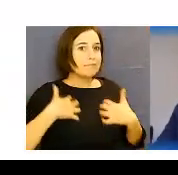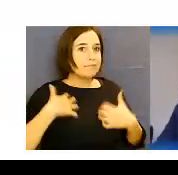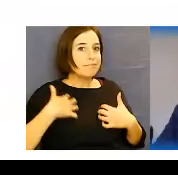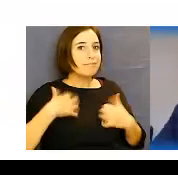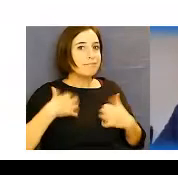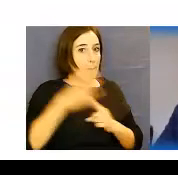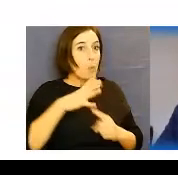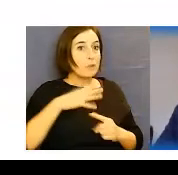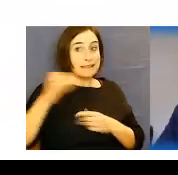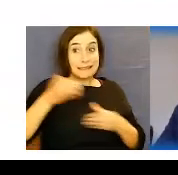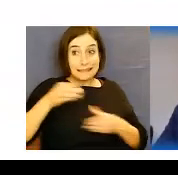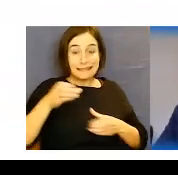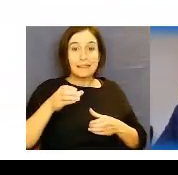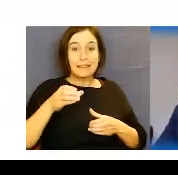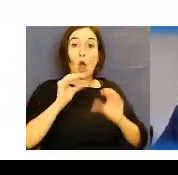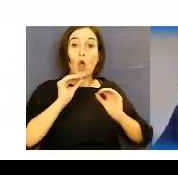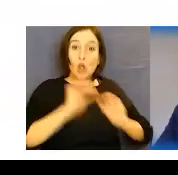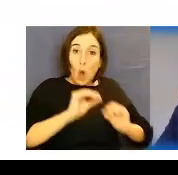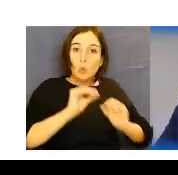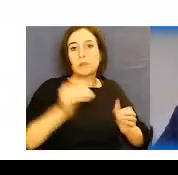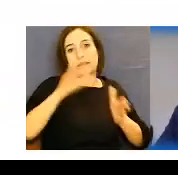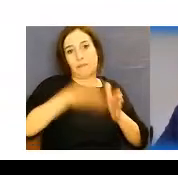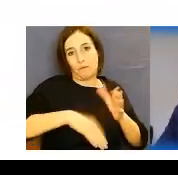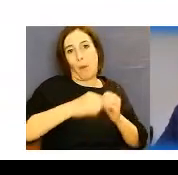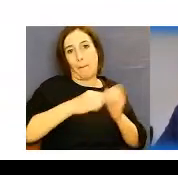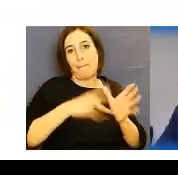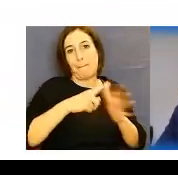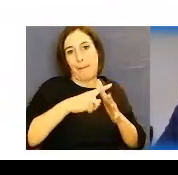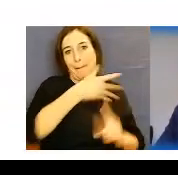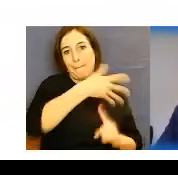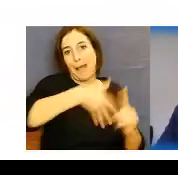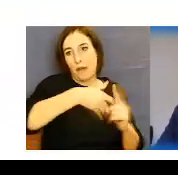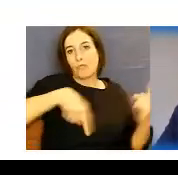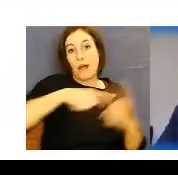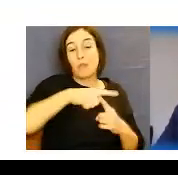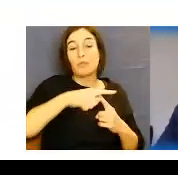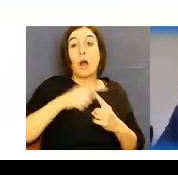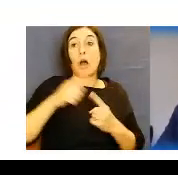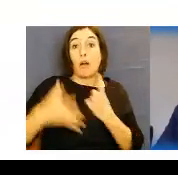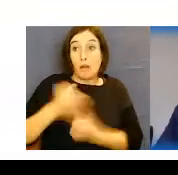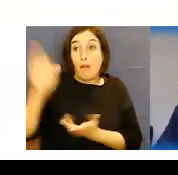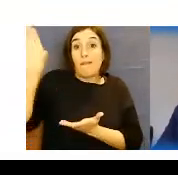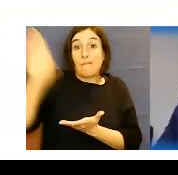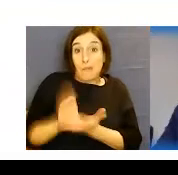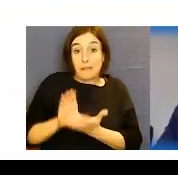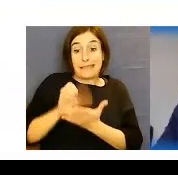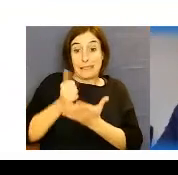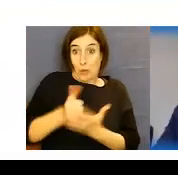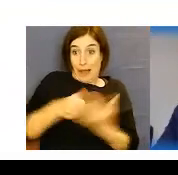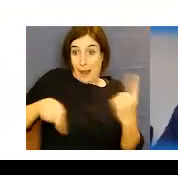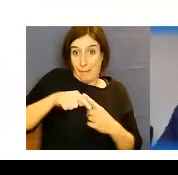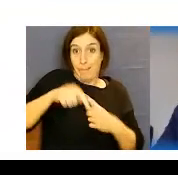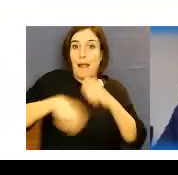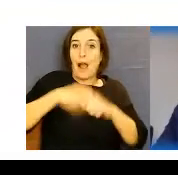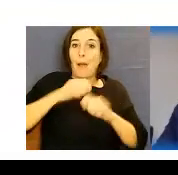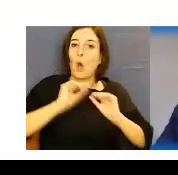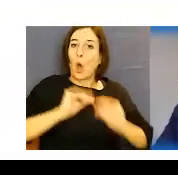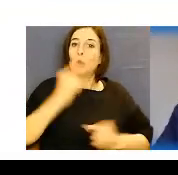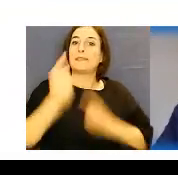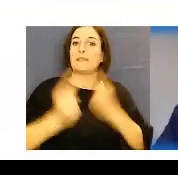we looked at funding to get BAME coaches qualified, and we ended up with 100 qualified coaches to